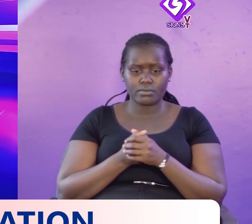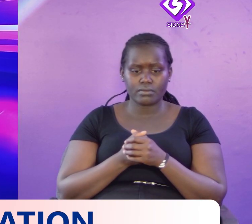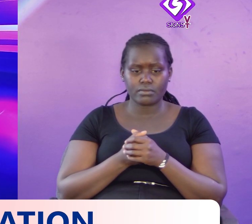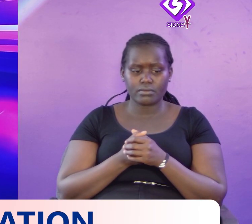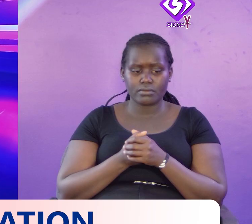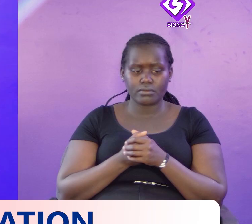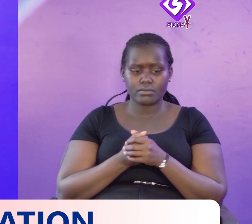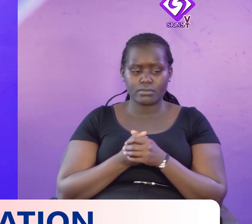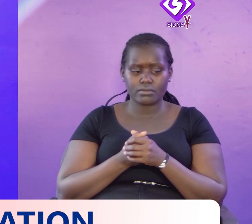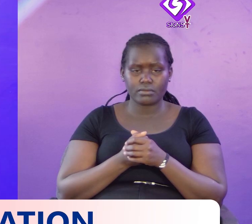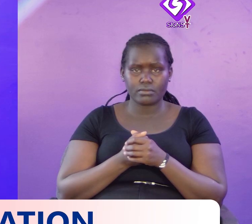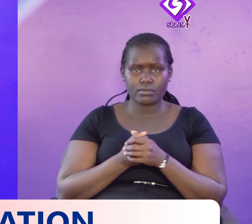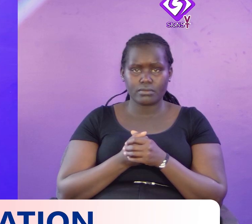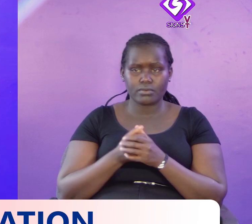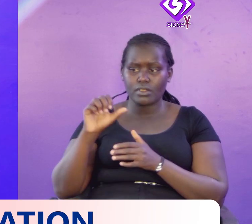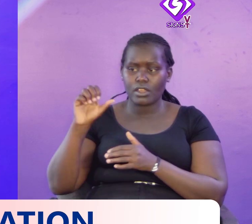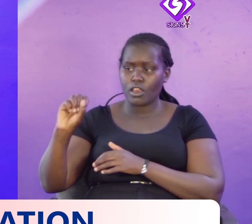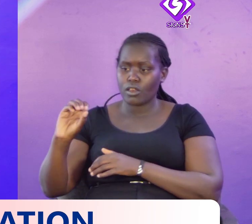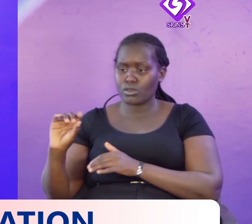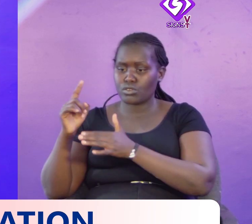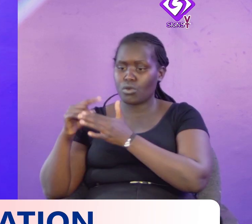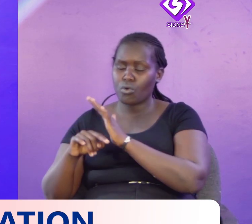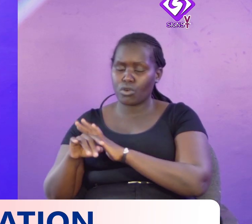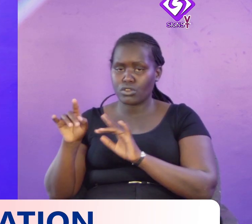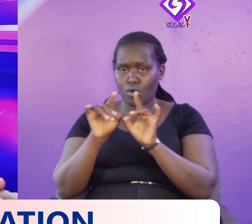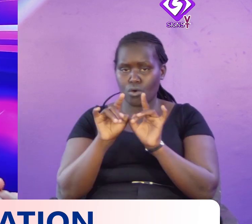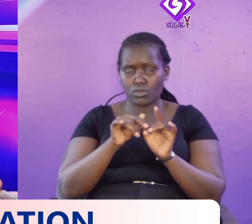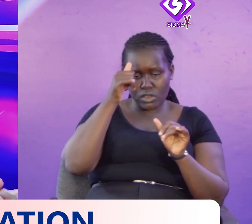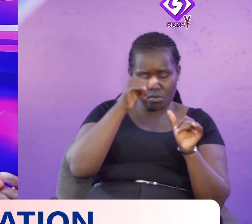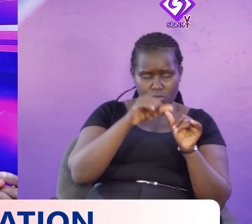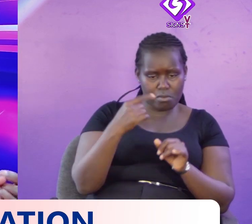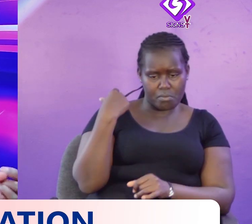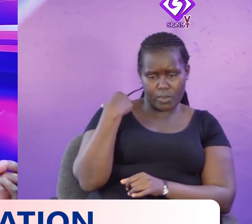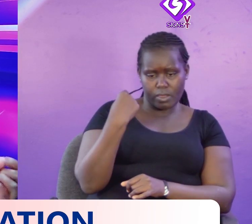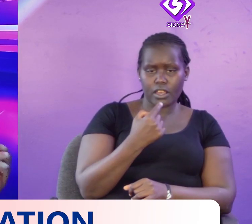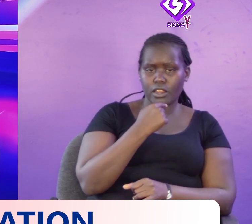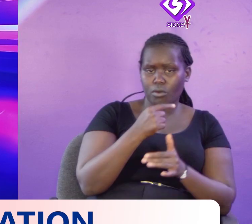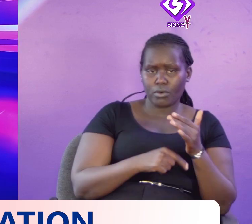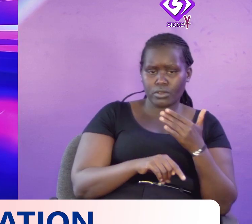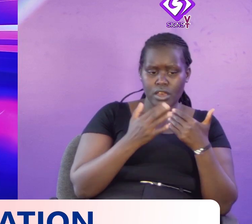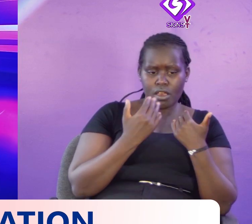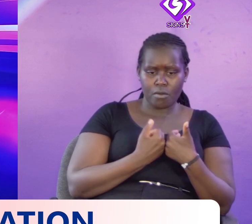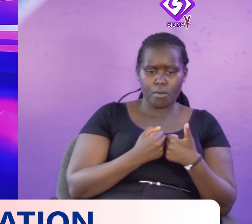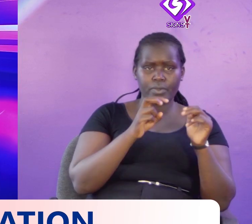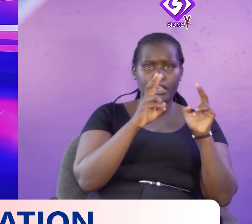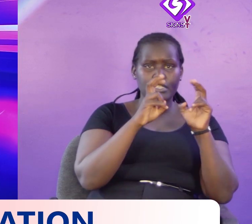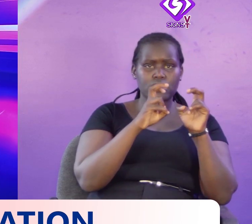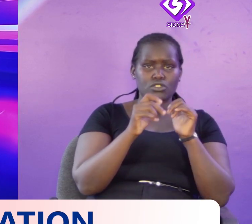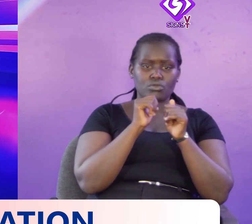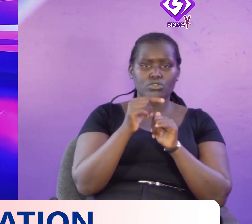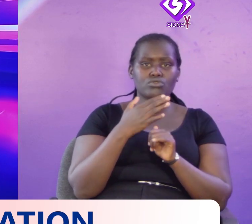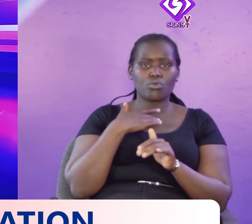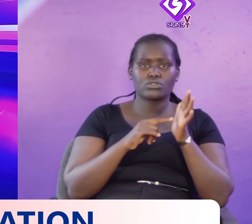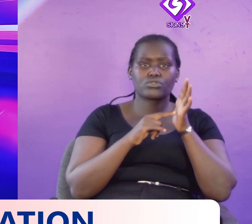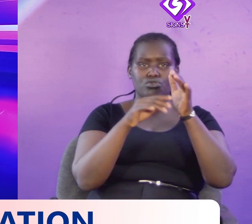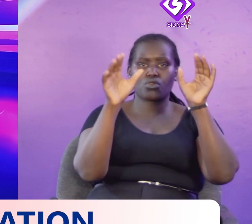what? And that is why you also remember, juzi nikikwambia ya kwamba, mimi, this issue of we want to show President